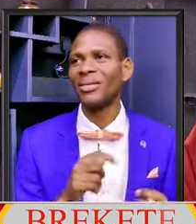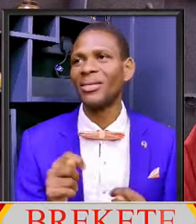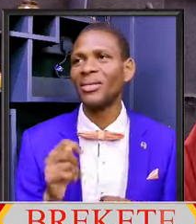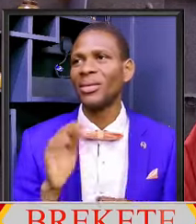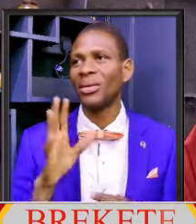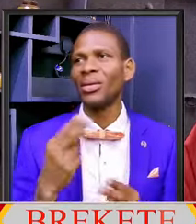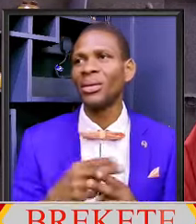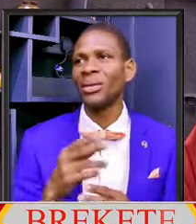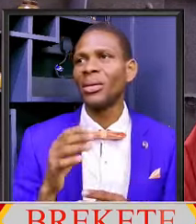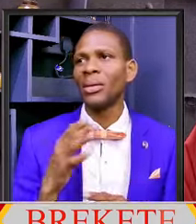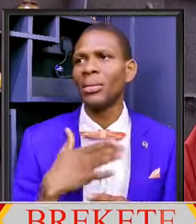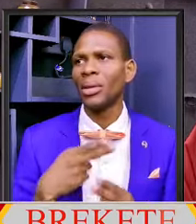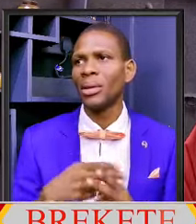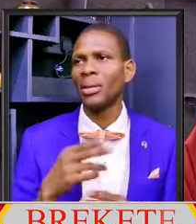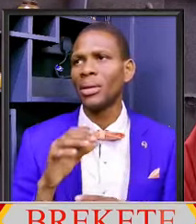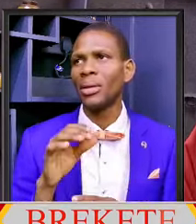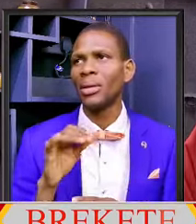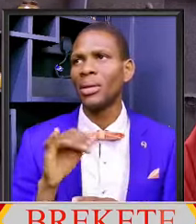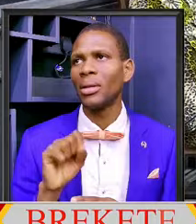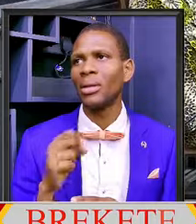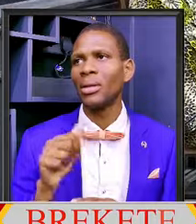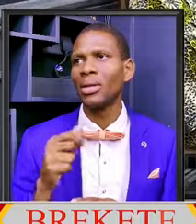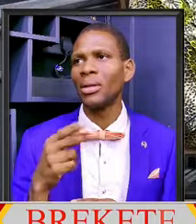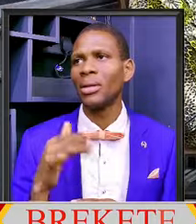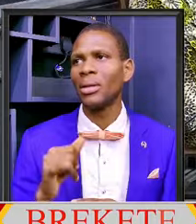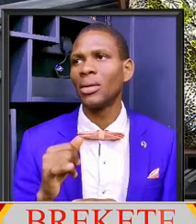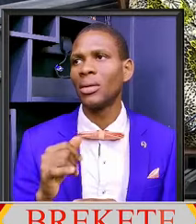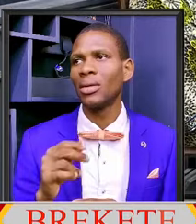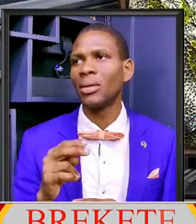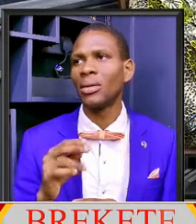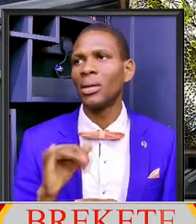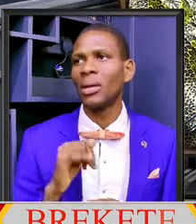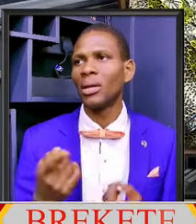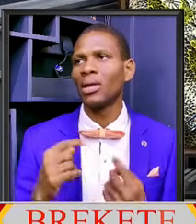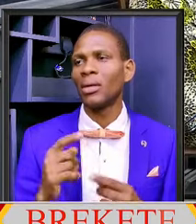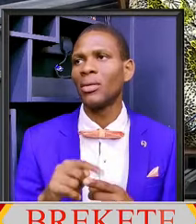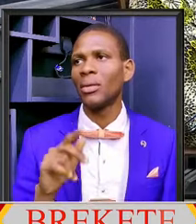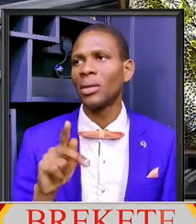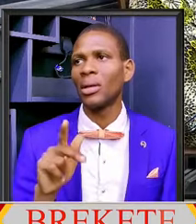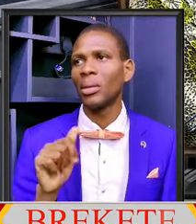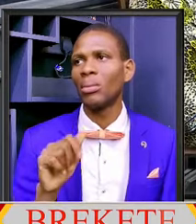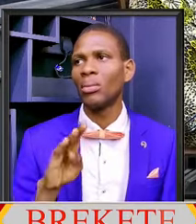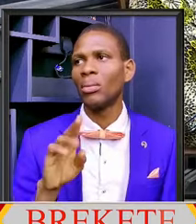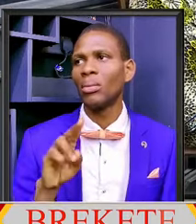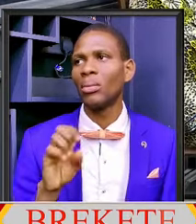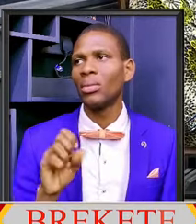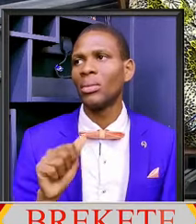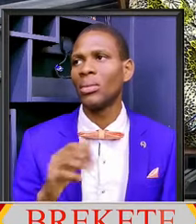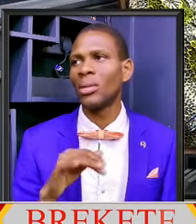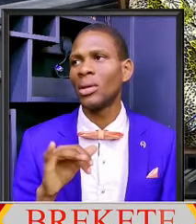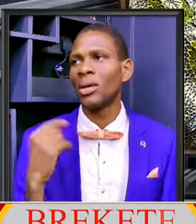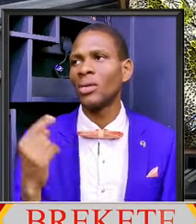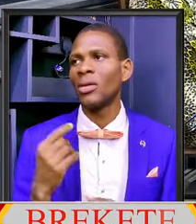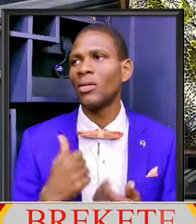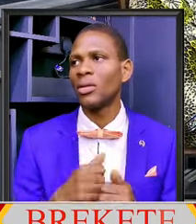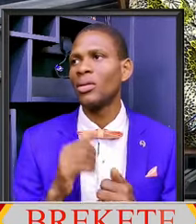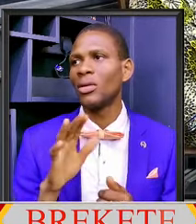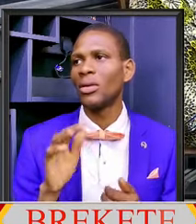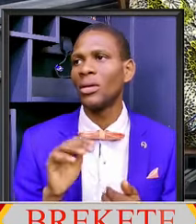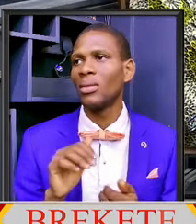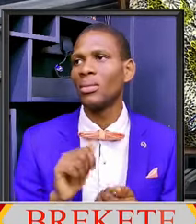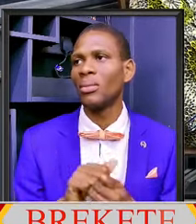Your name, sir? My name is Yawa Adamu. I came from Kabusa. Okay. And I'm always following your